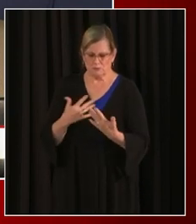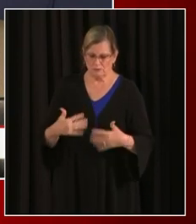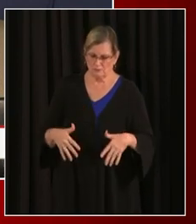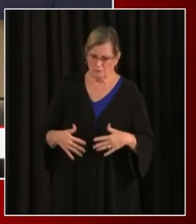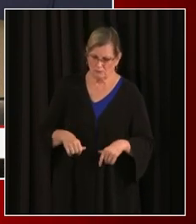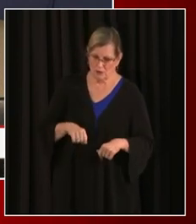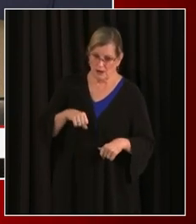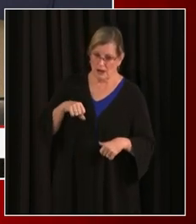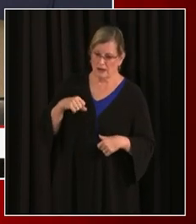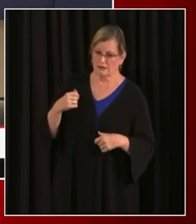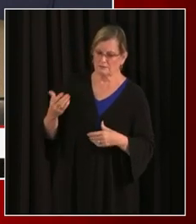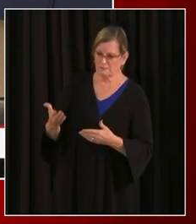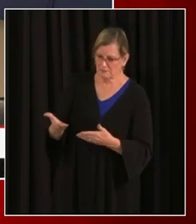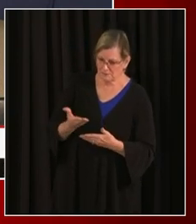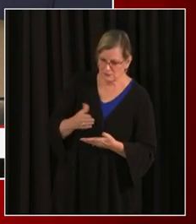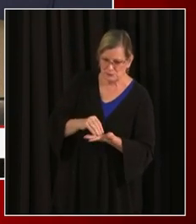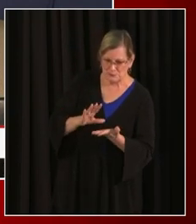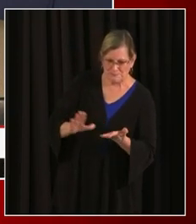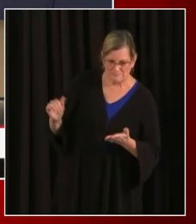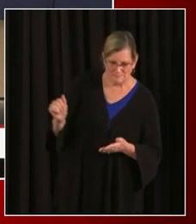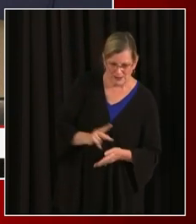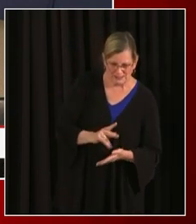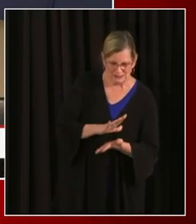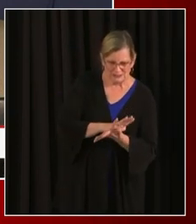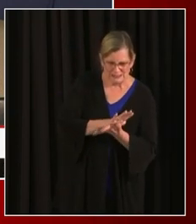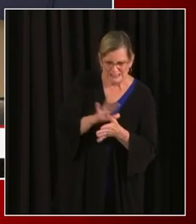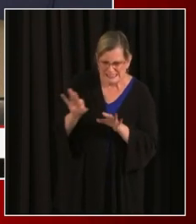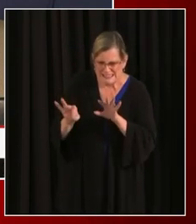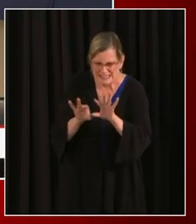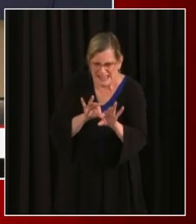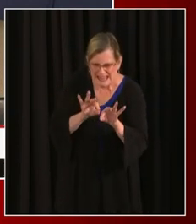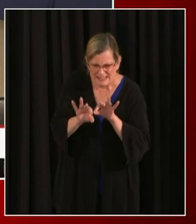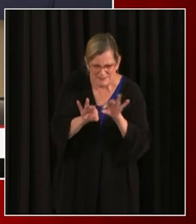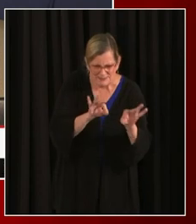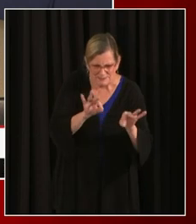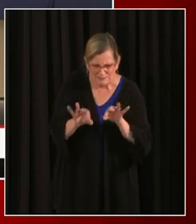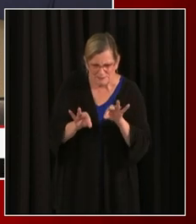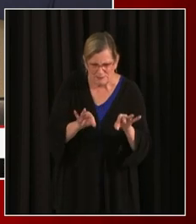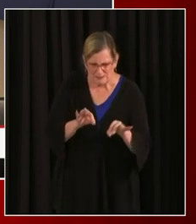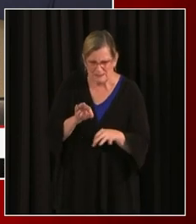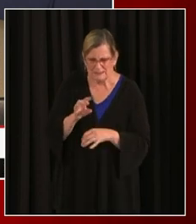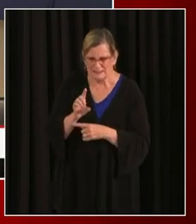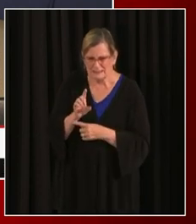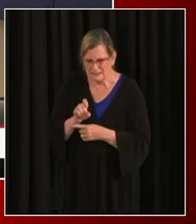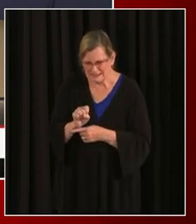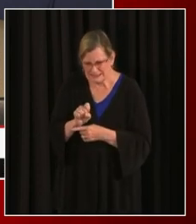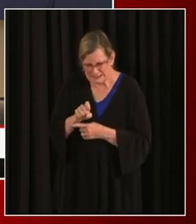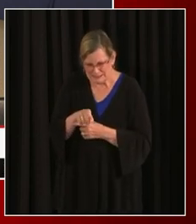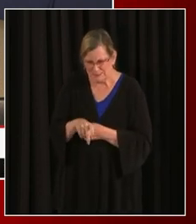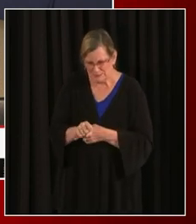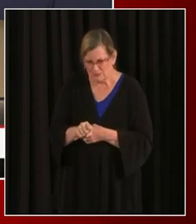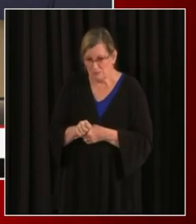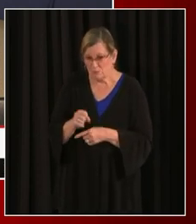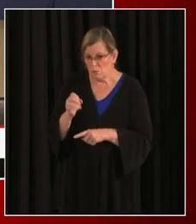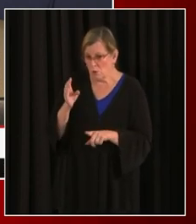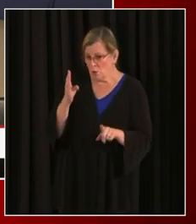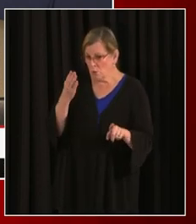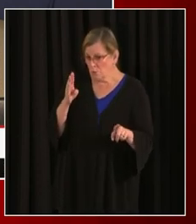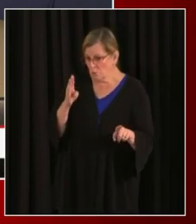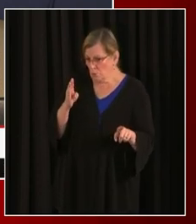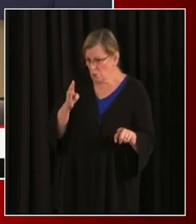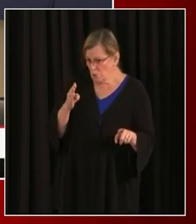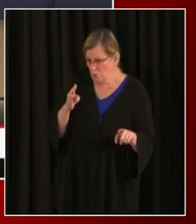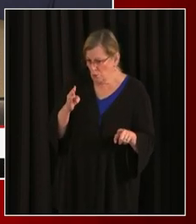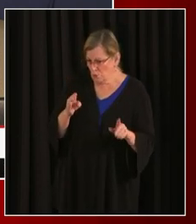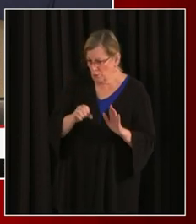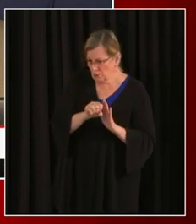campuses. As select DCPS schools beginning this week, starting Blue State High School, and throughout the month